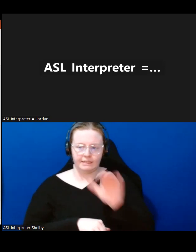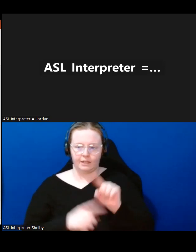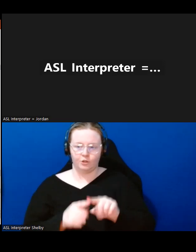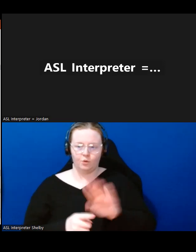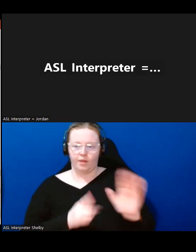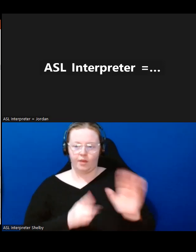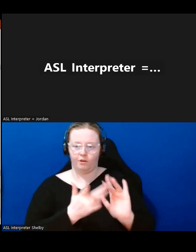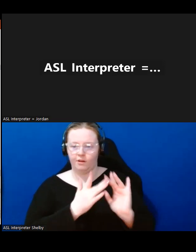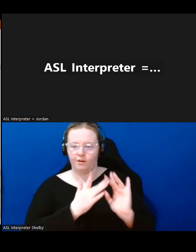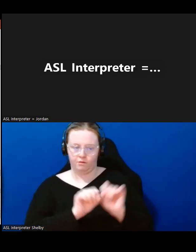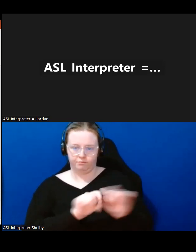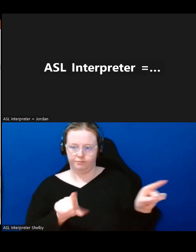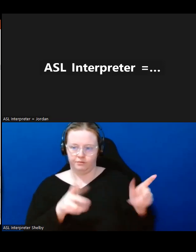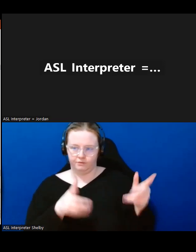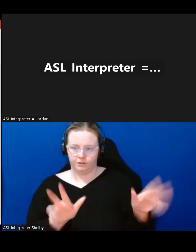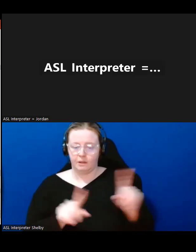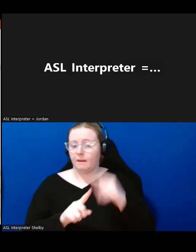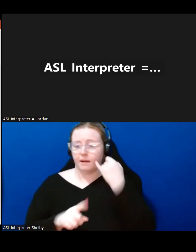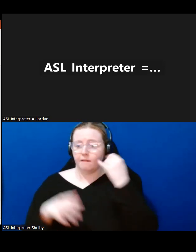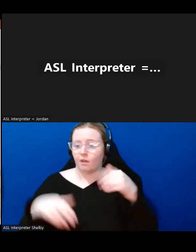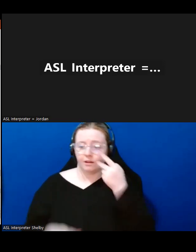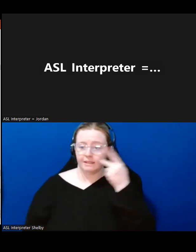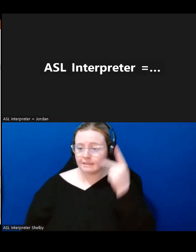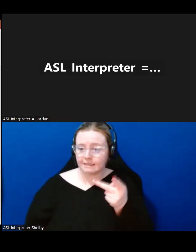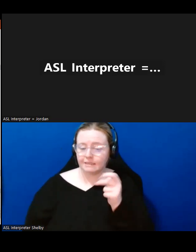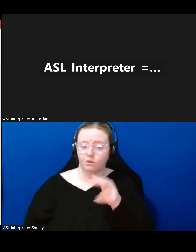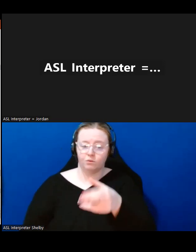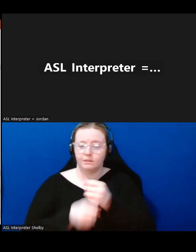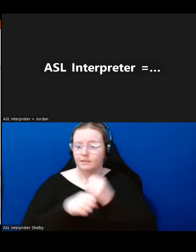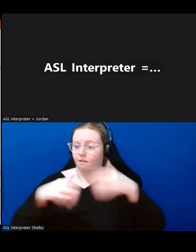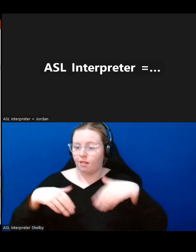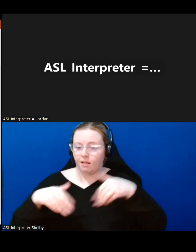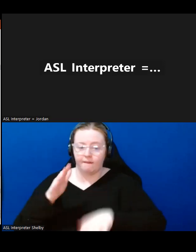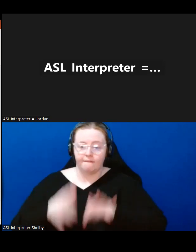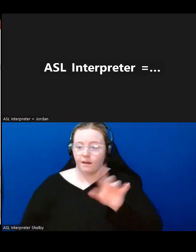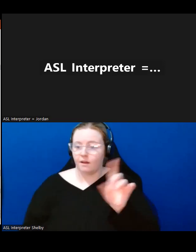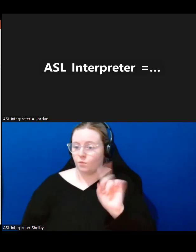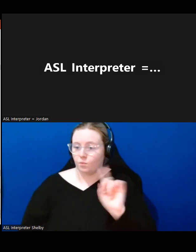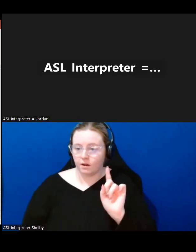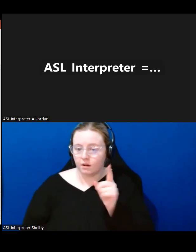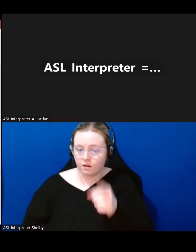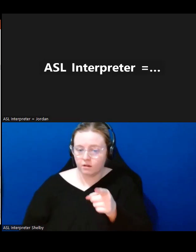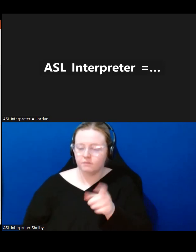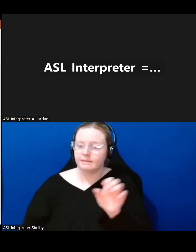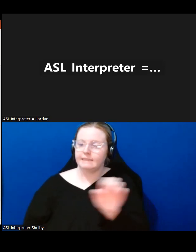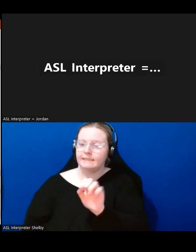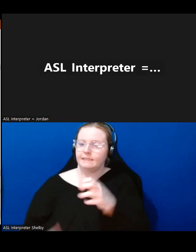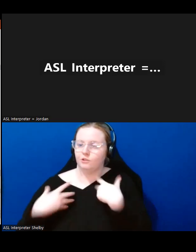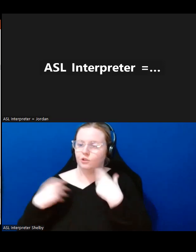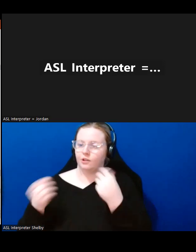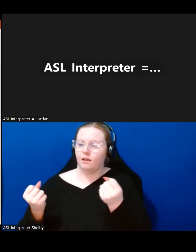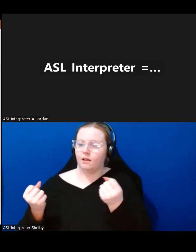it originally came out, but if you didn't get to see it then, you can find it on the Eastern Health's, well,